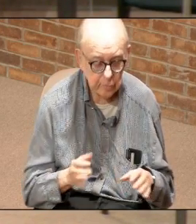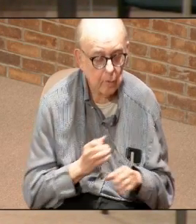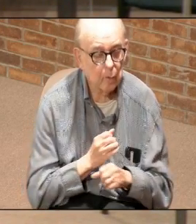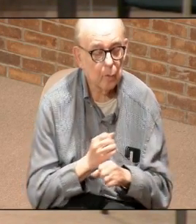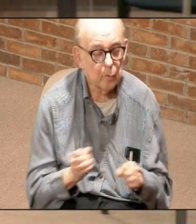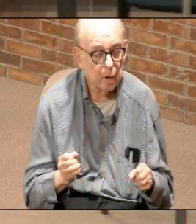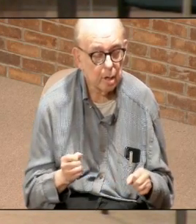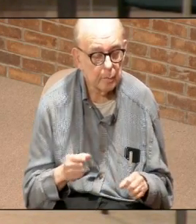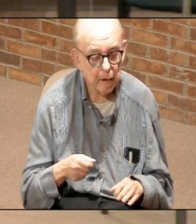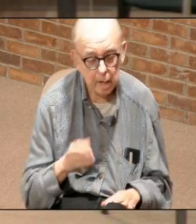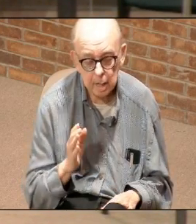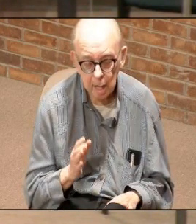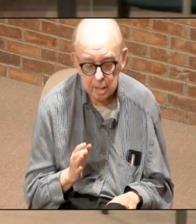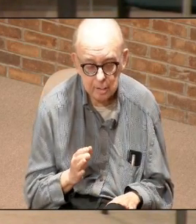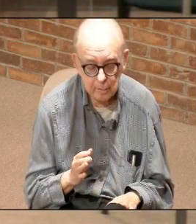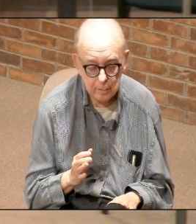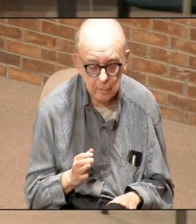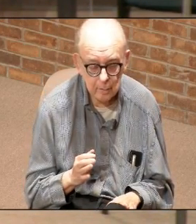fought.